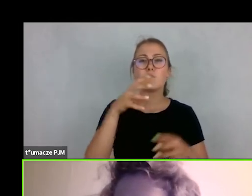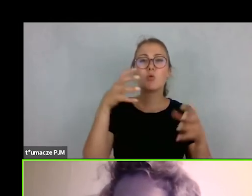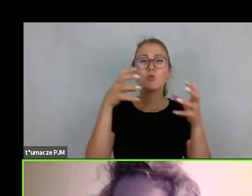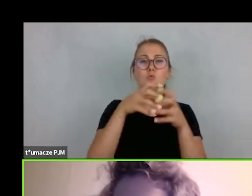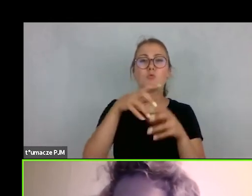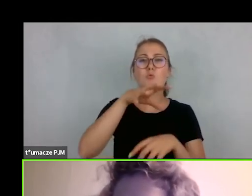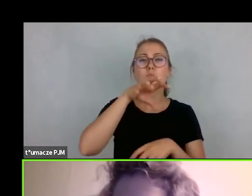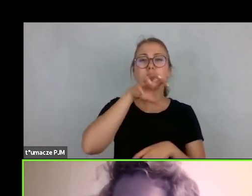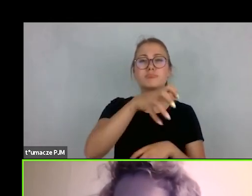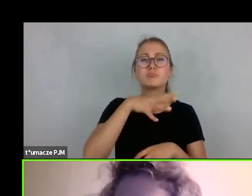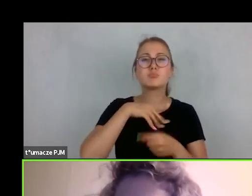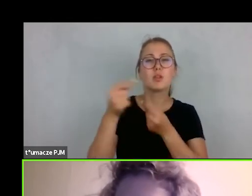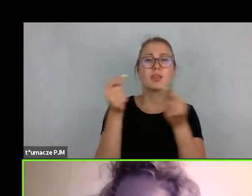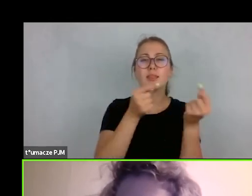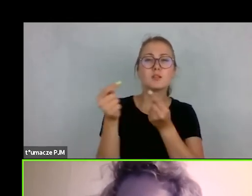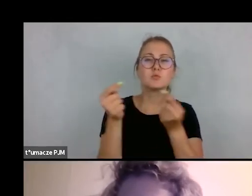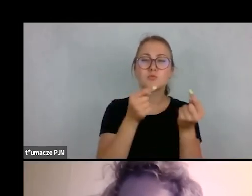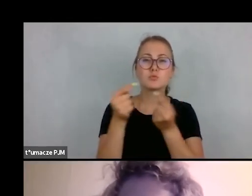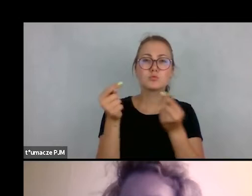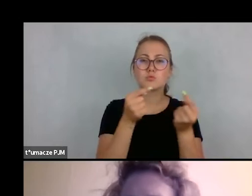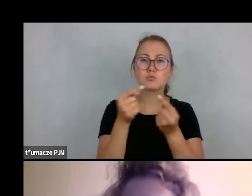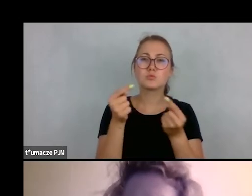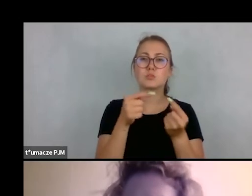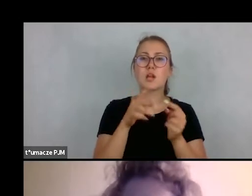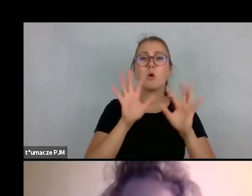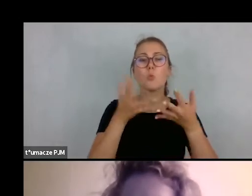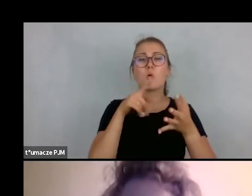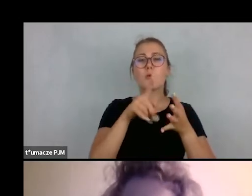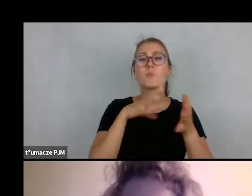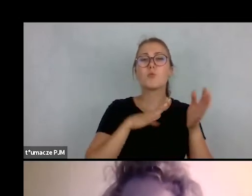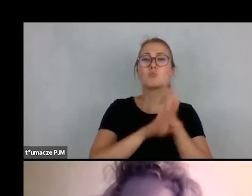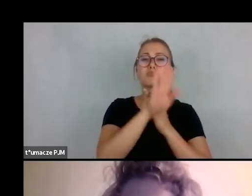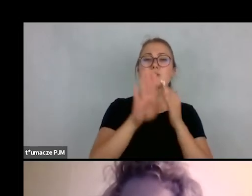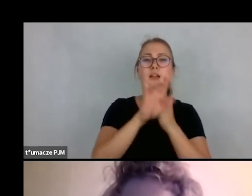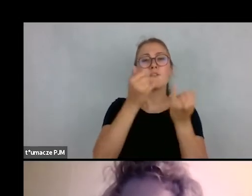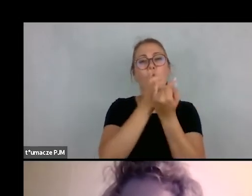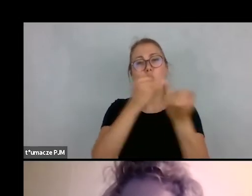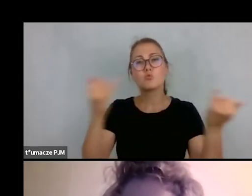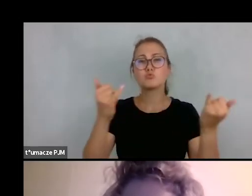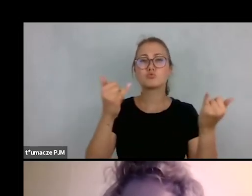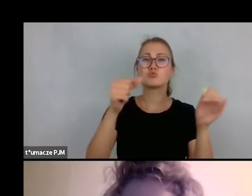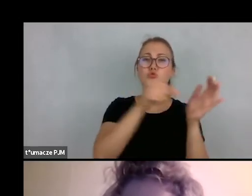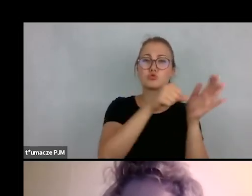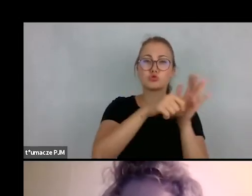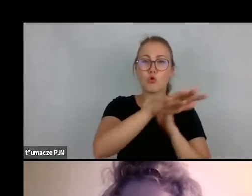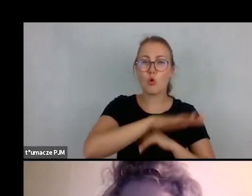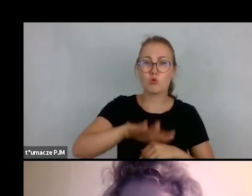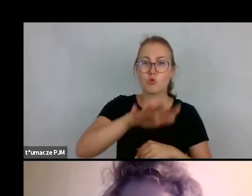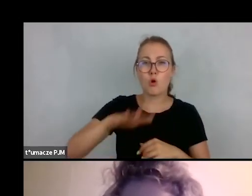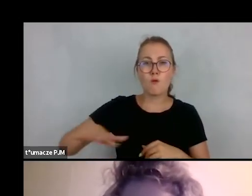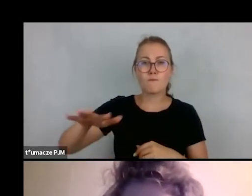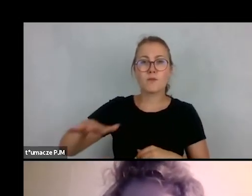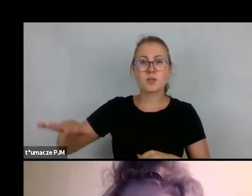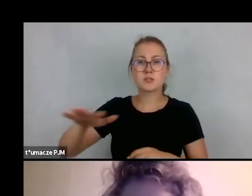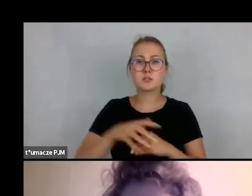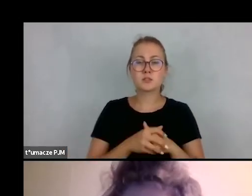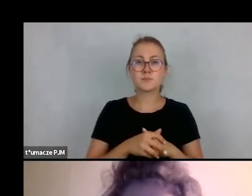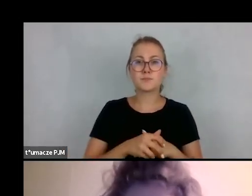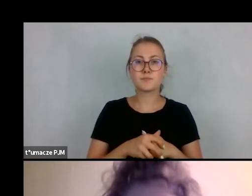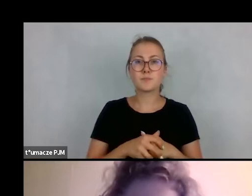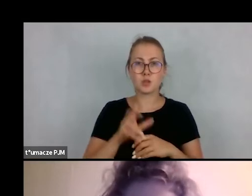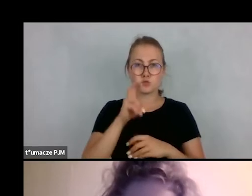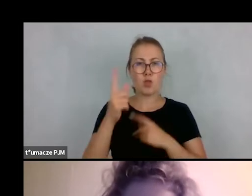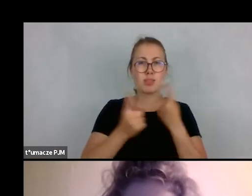with teachers, or how do you work? Yes, absolutely. Now, I would say Sonke didn't do enough work with